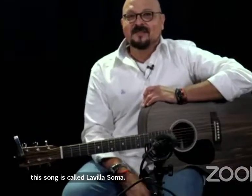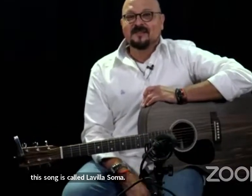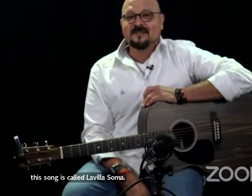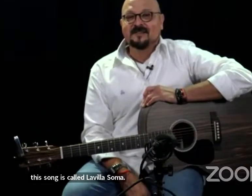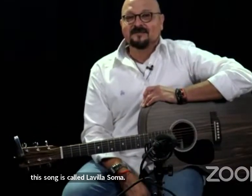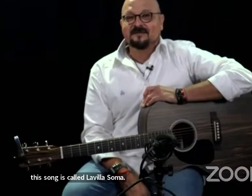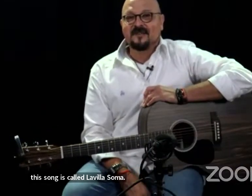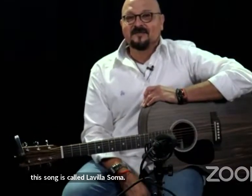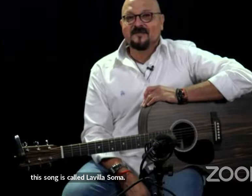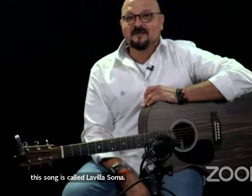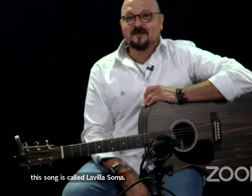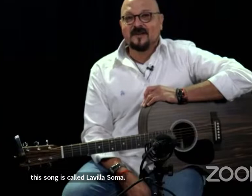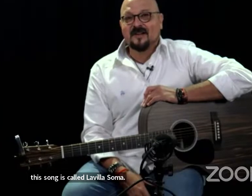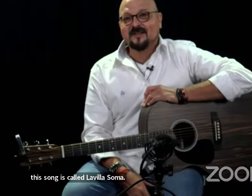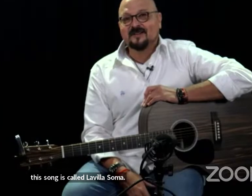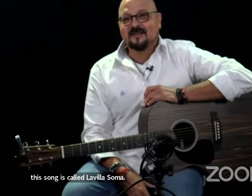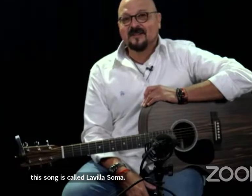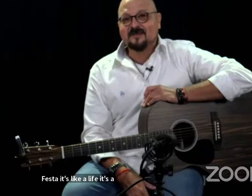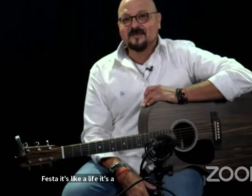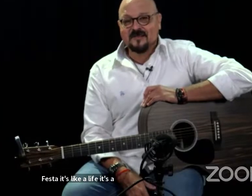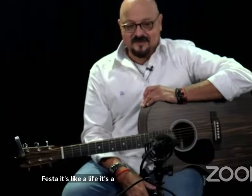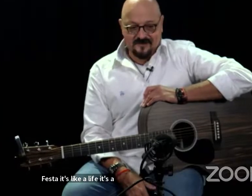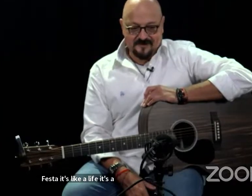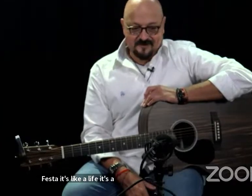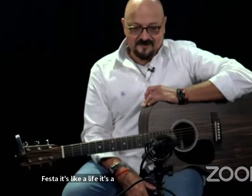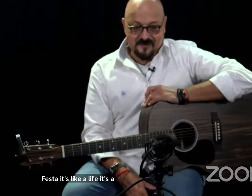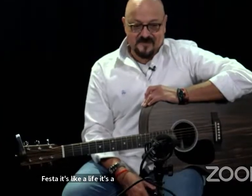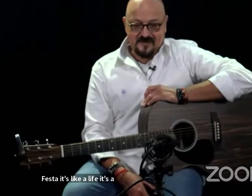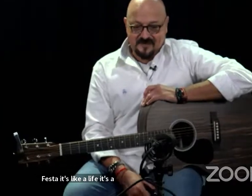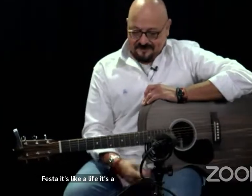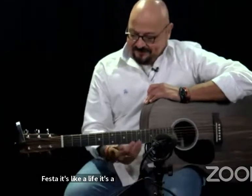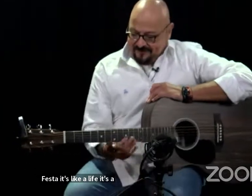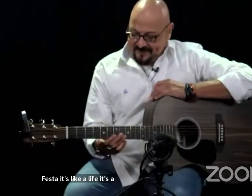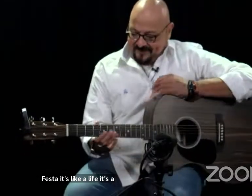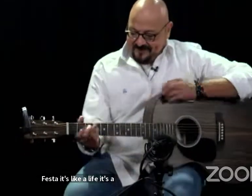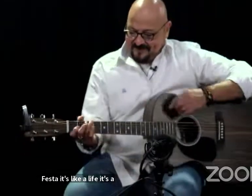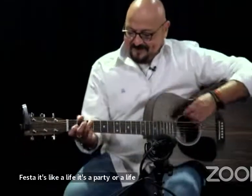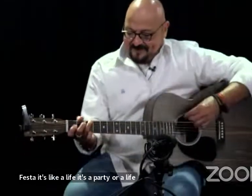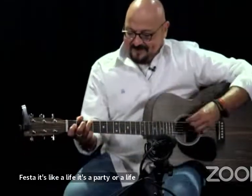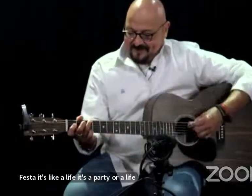It's like life it's a party, or life it's a fest.